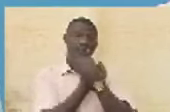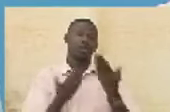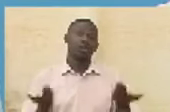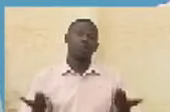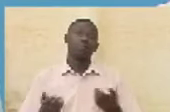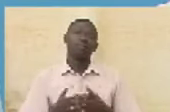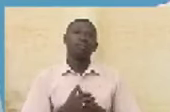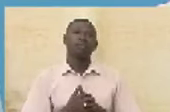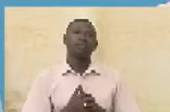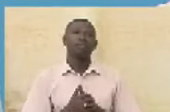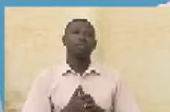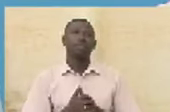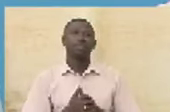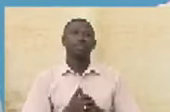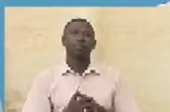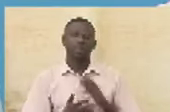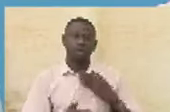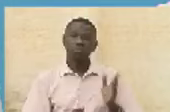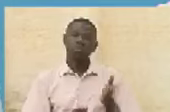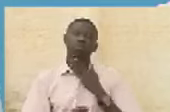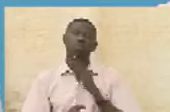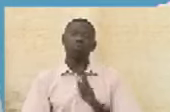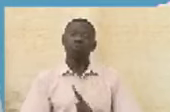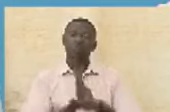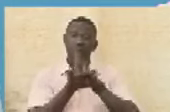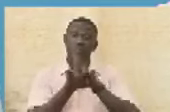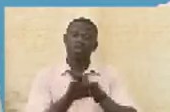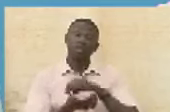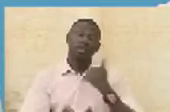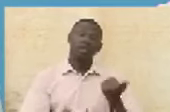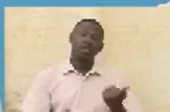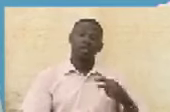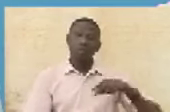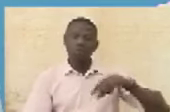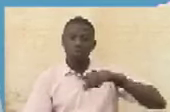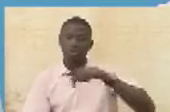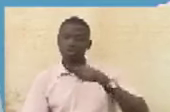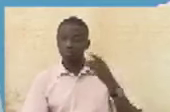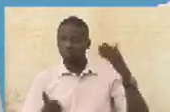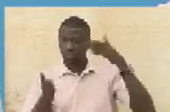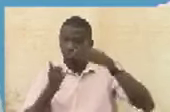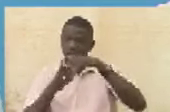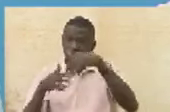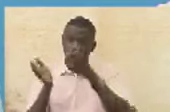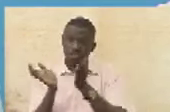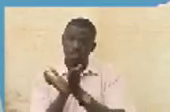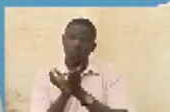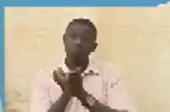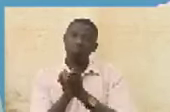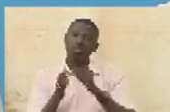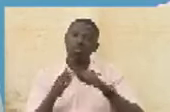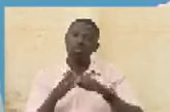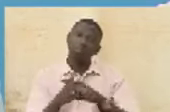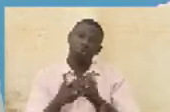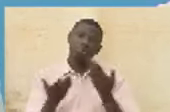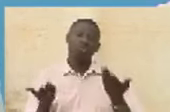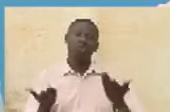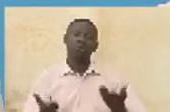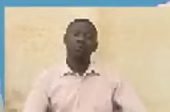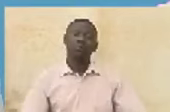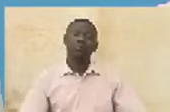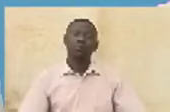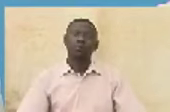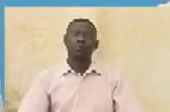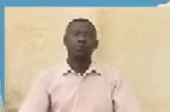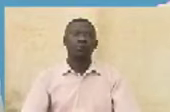Did you go voluntarily and walked to the vehicle? Fo itate dianya jusol labang fo